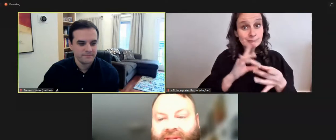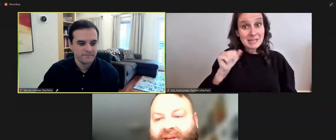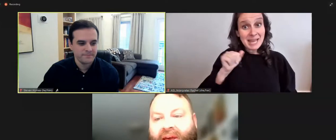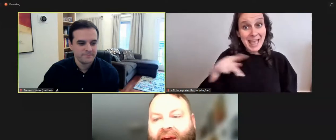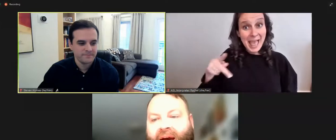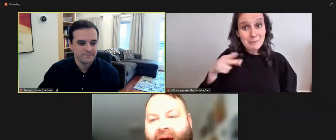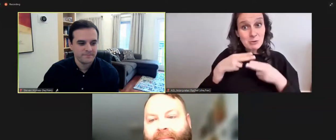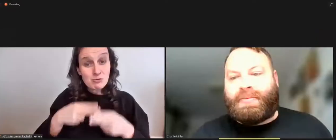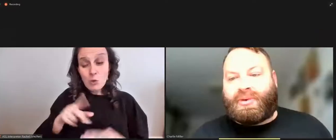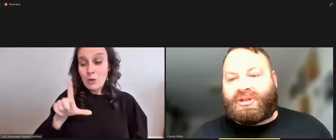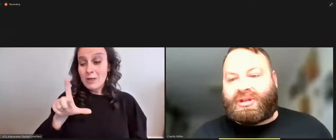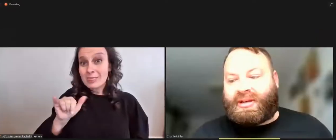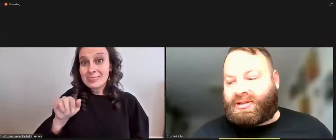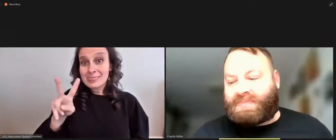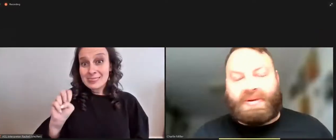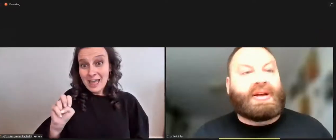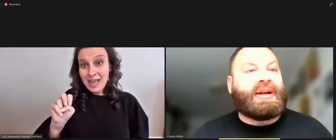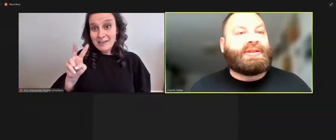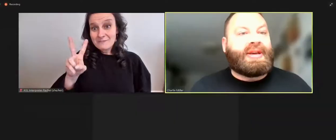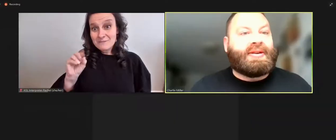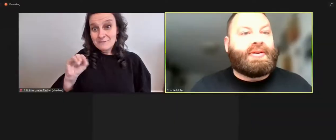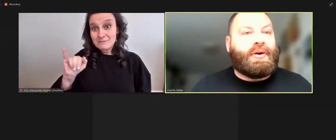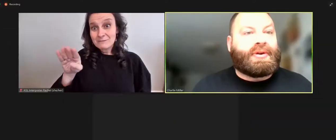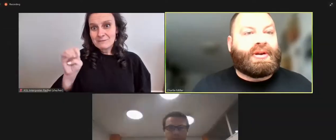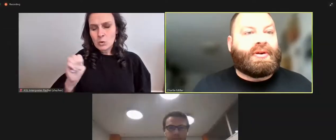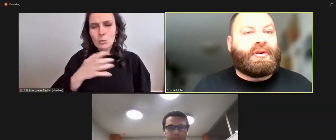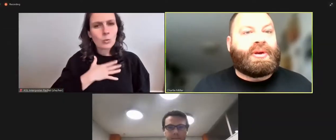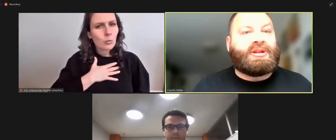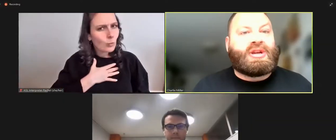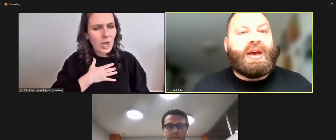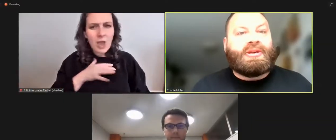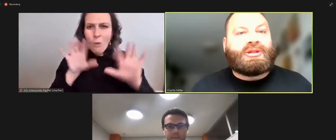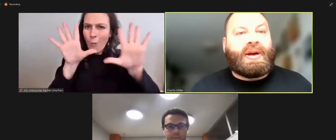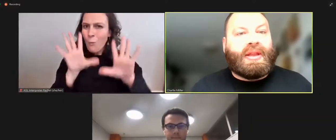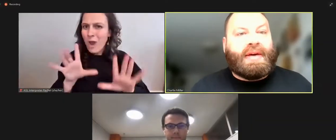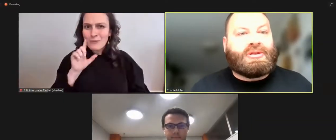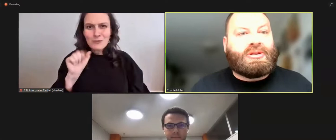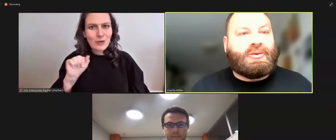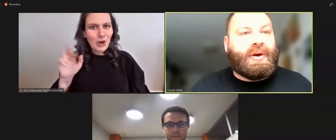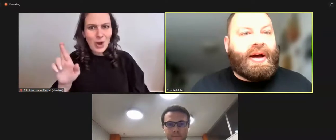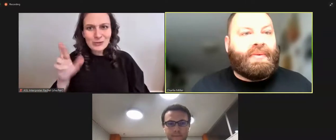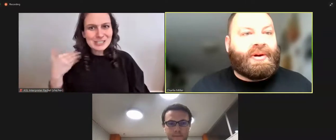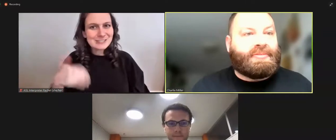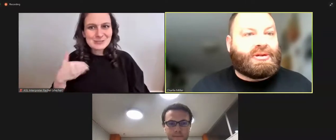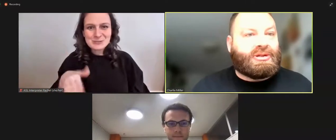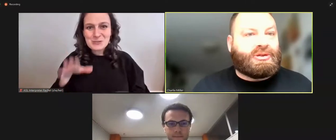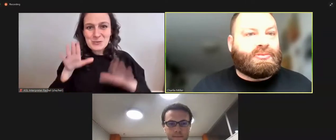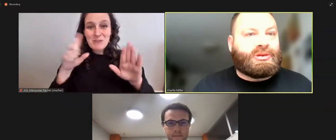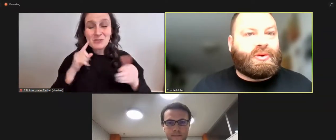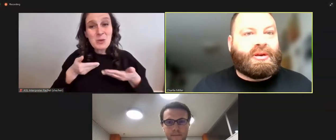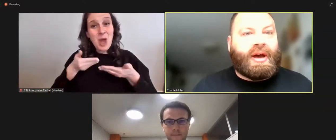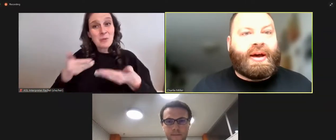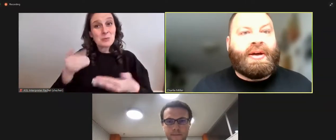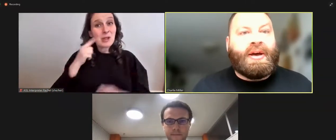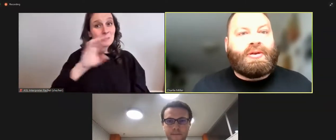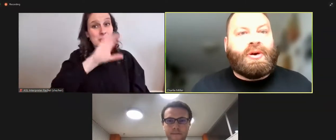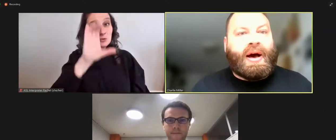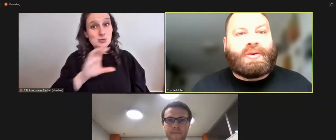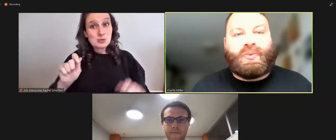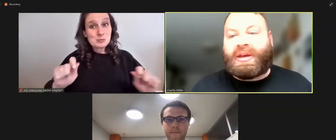Live Voice, which has just been a godsend over here at Outreach. So I'd love to welcome to the Zoom